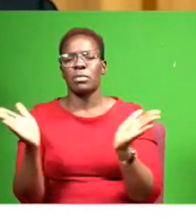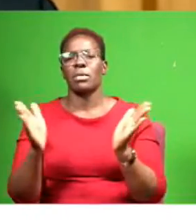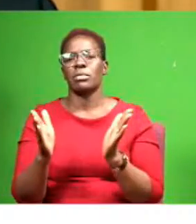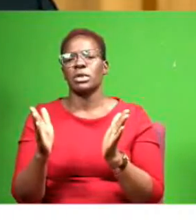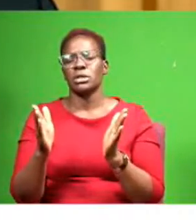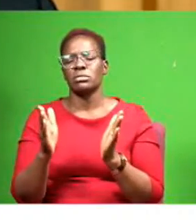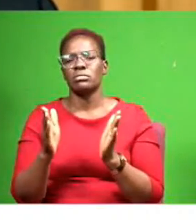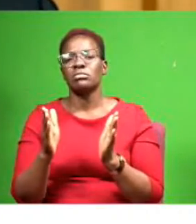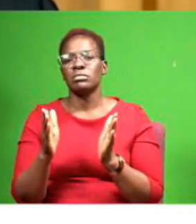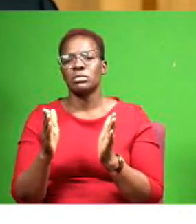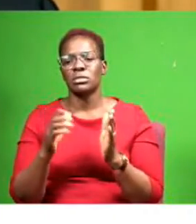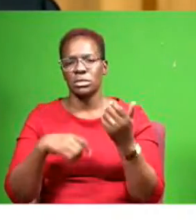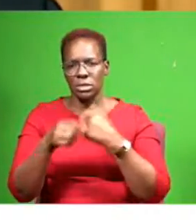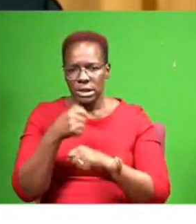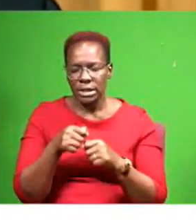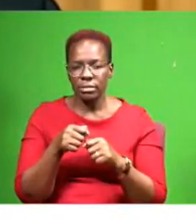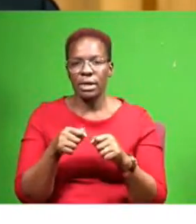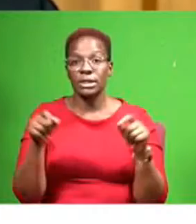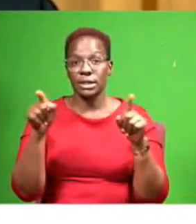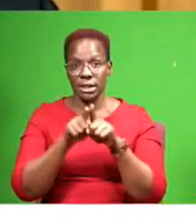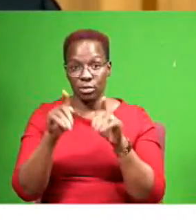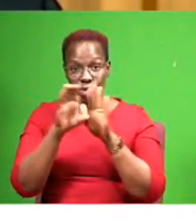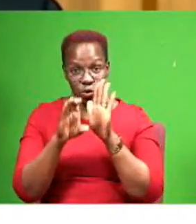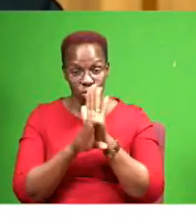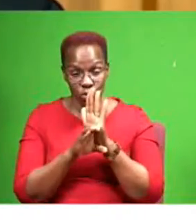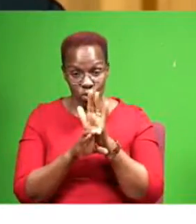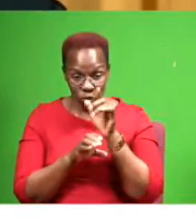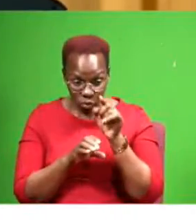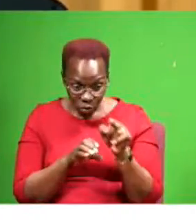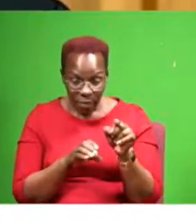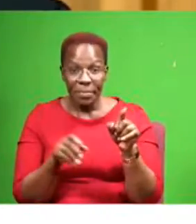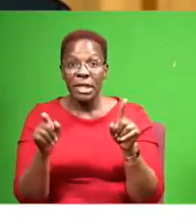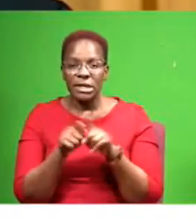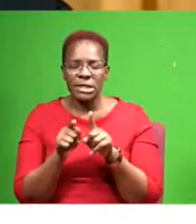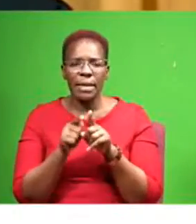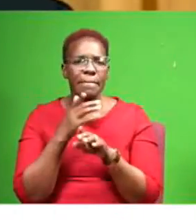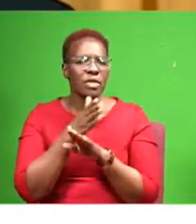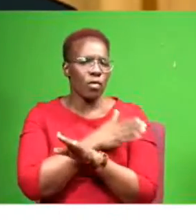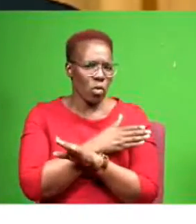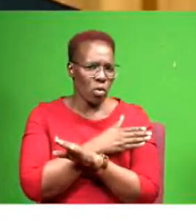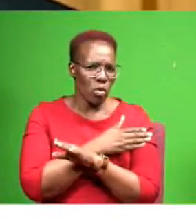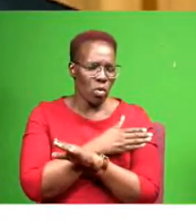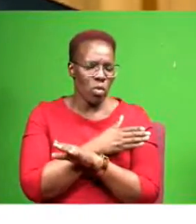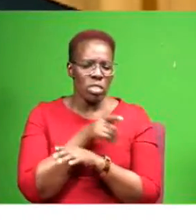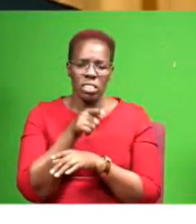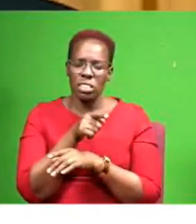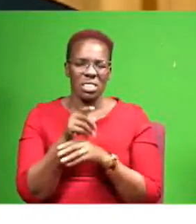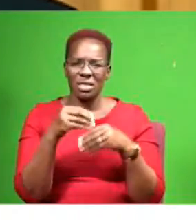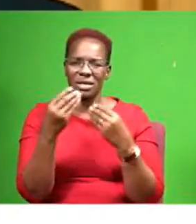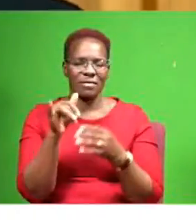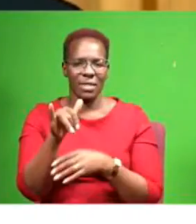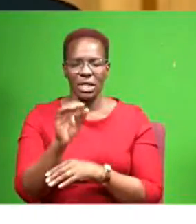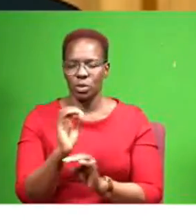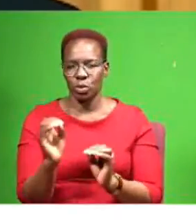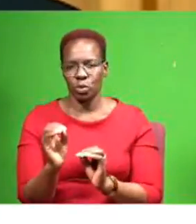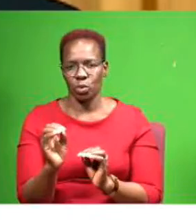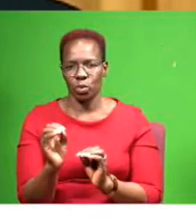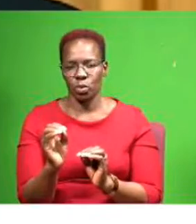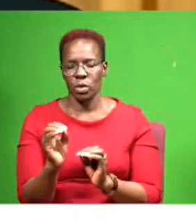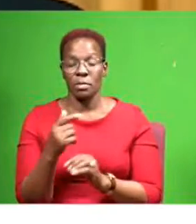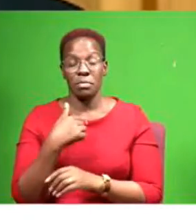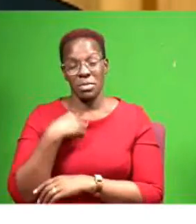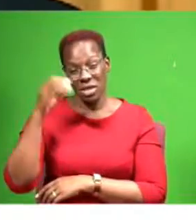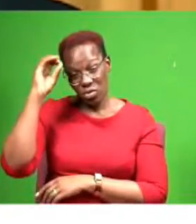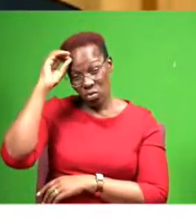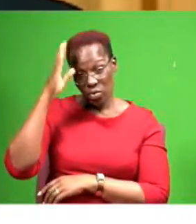initiative, as the Constitution, as it was then, did not provide for it. In my